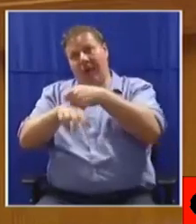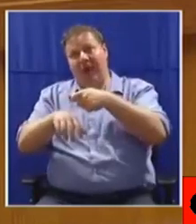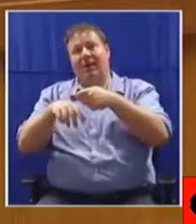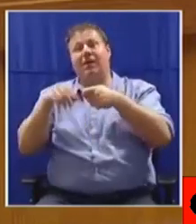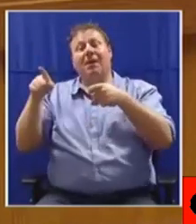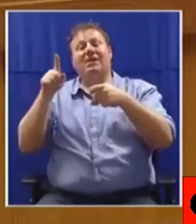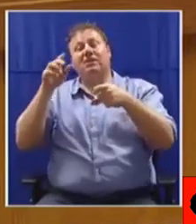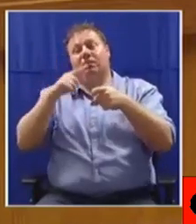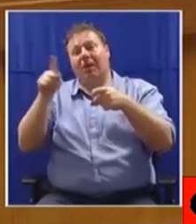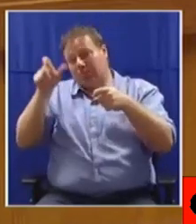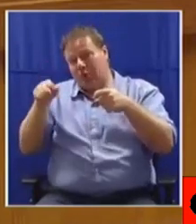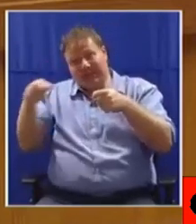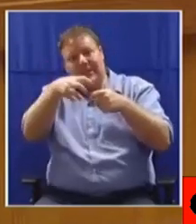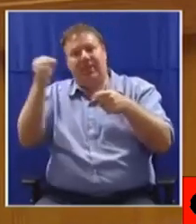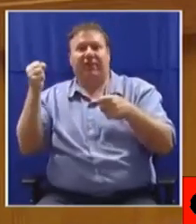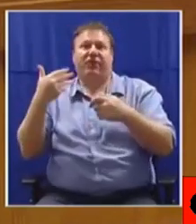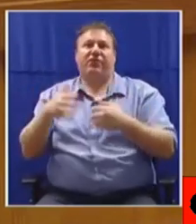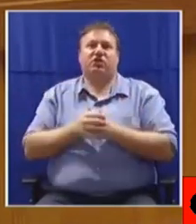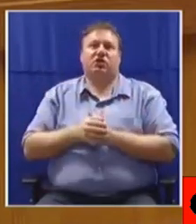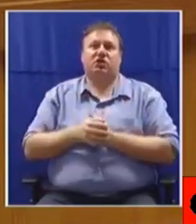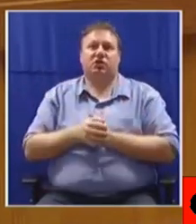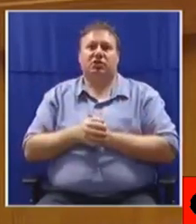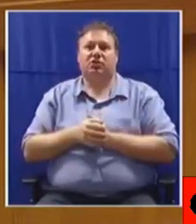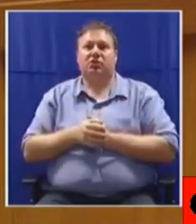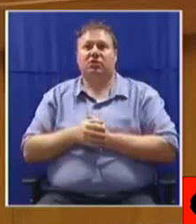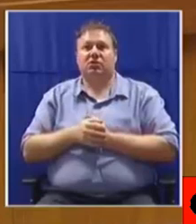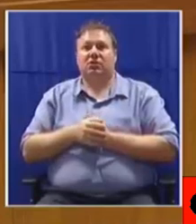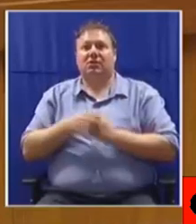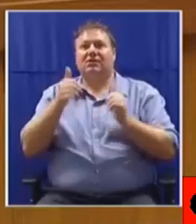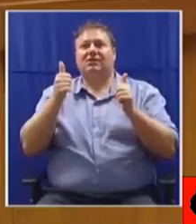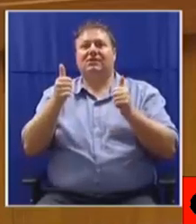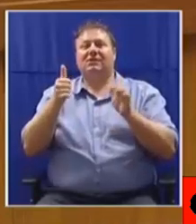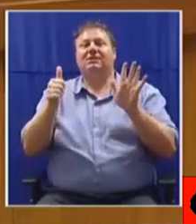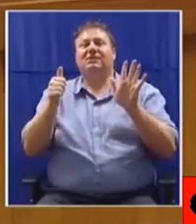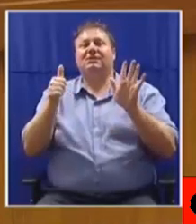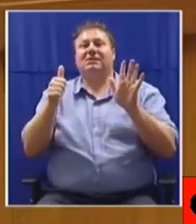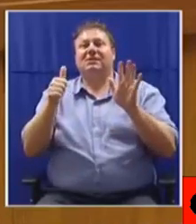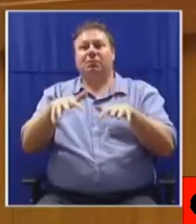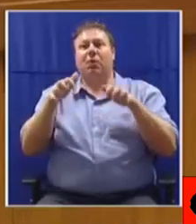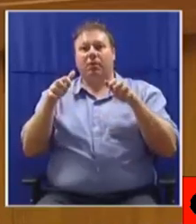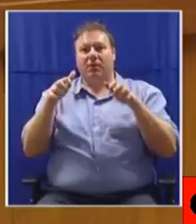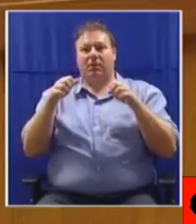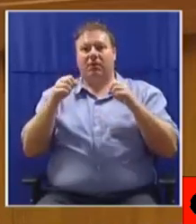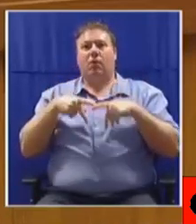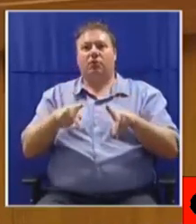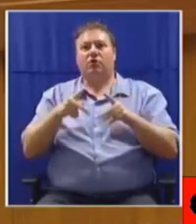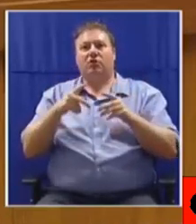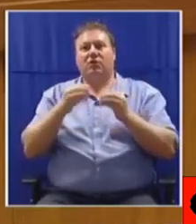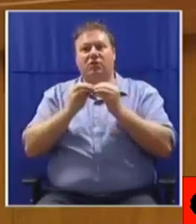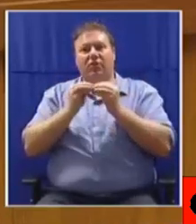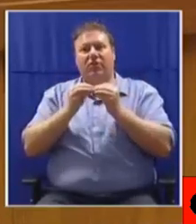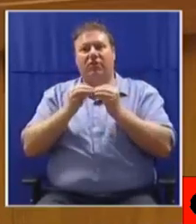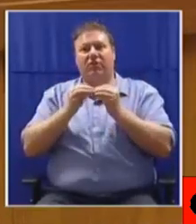brutally. The Sixth Parliament has rare opportunity to redress all these past wrongs,